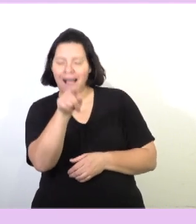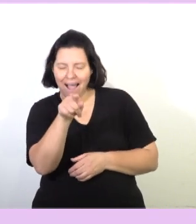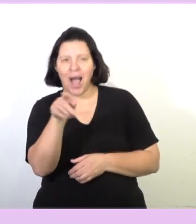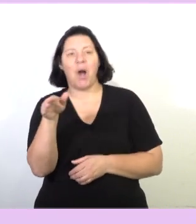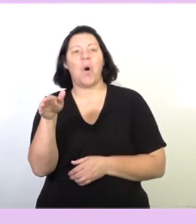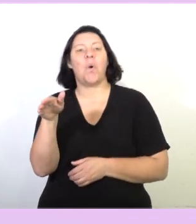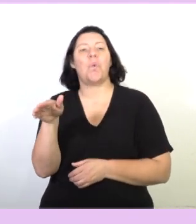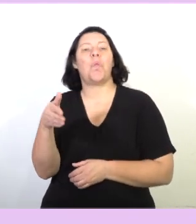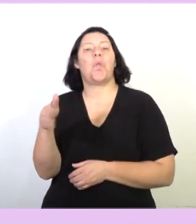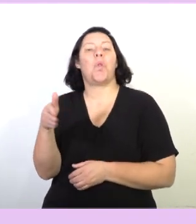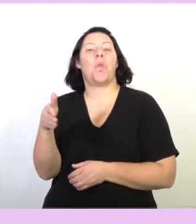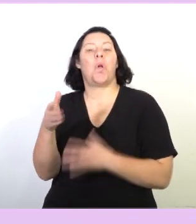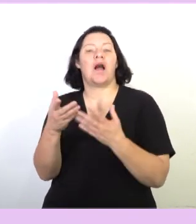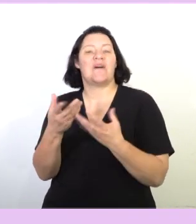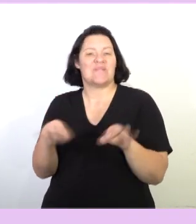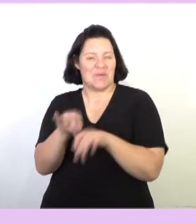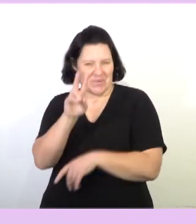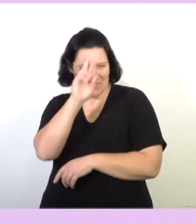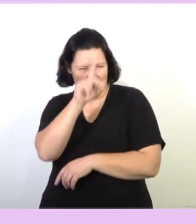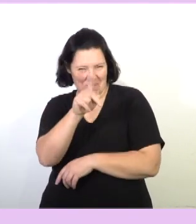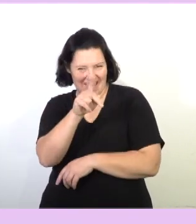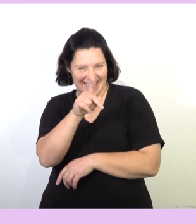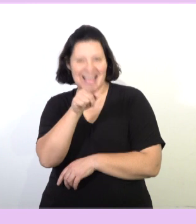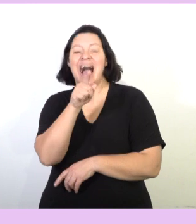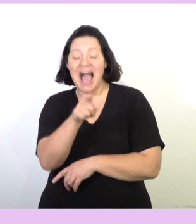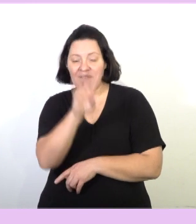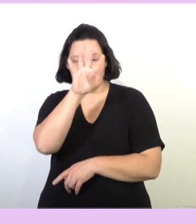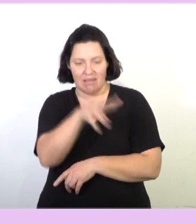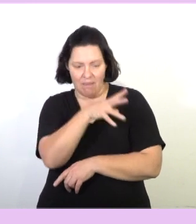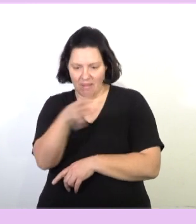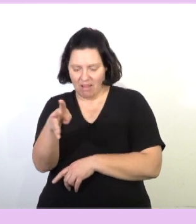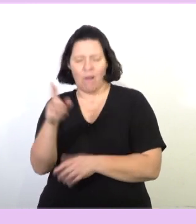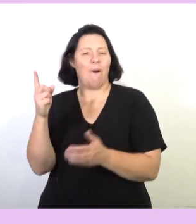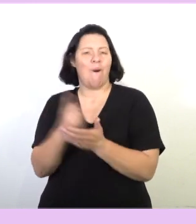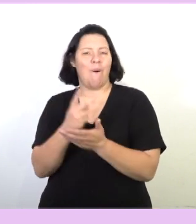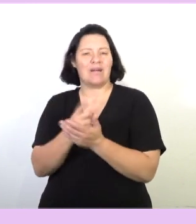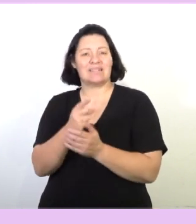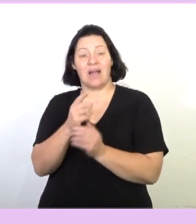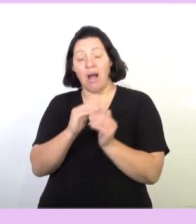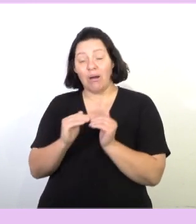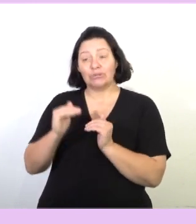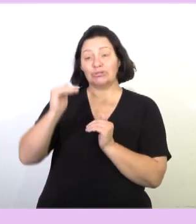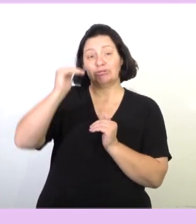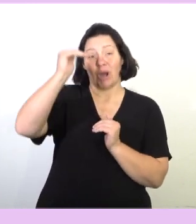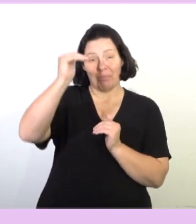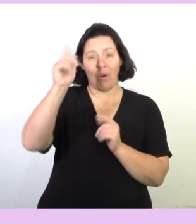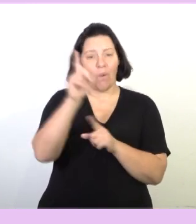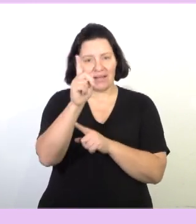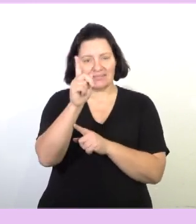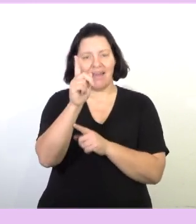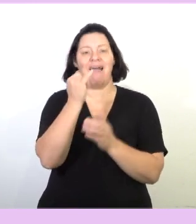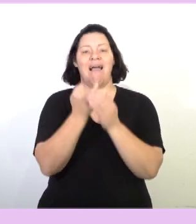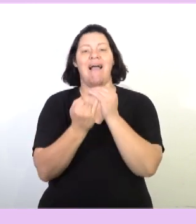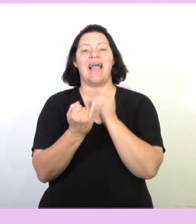there is a table with a missing value. Remember, when we have a table, the top part of the table represents